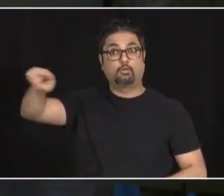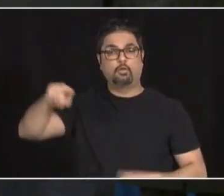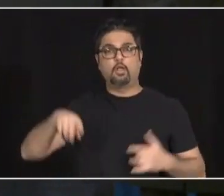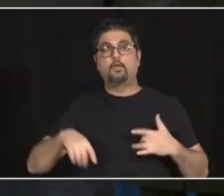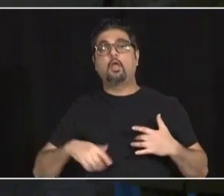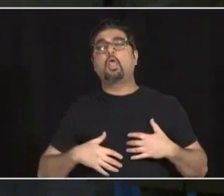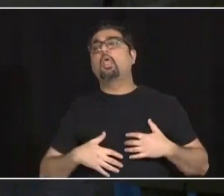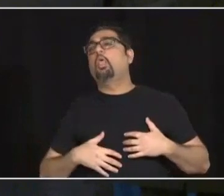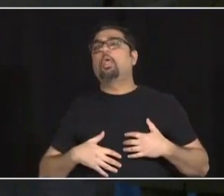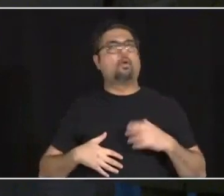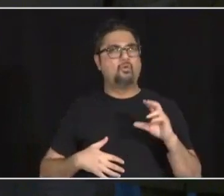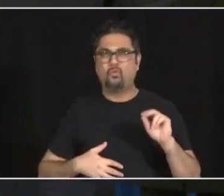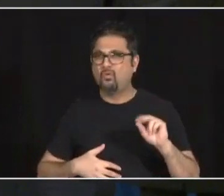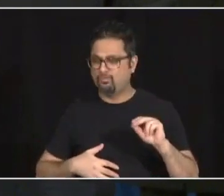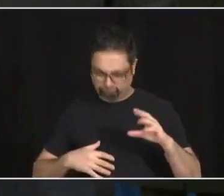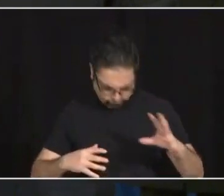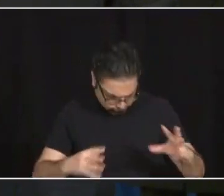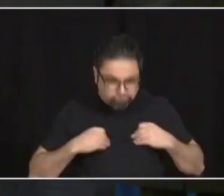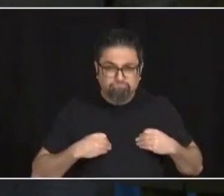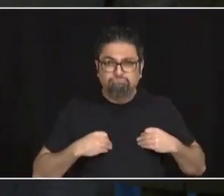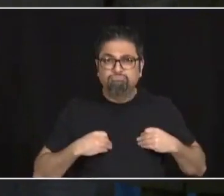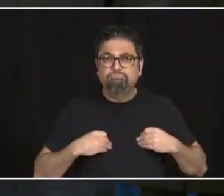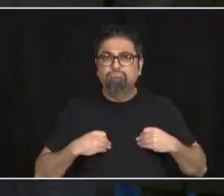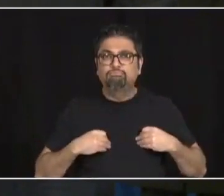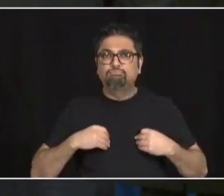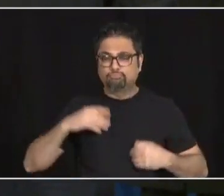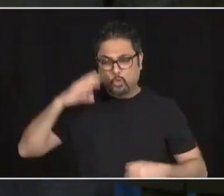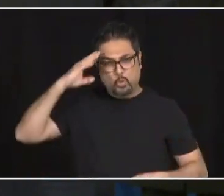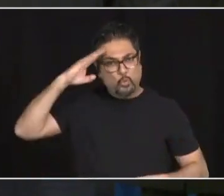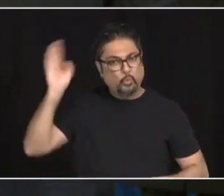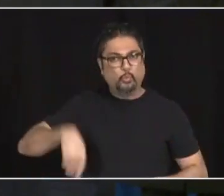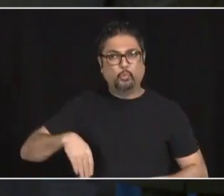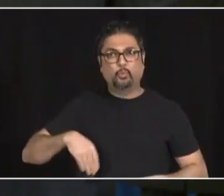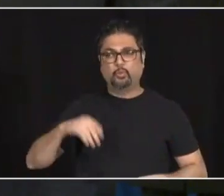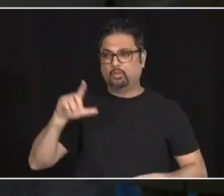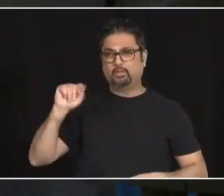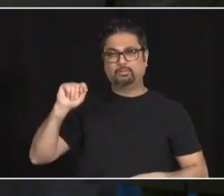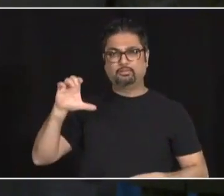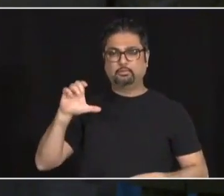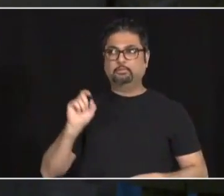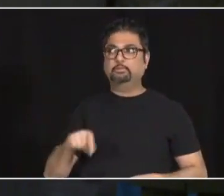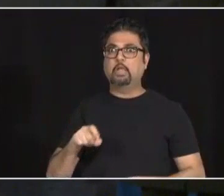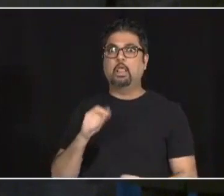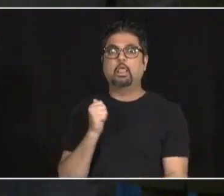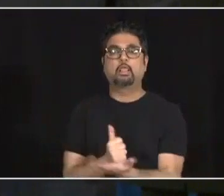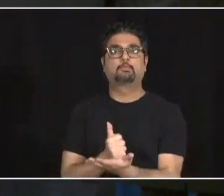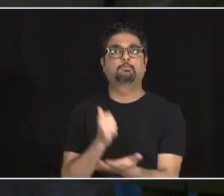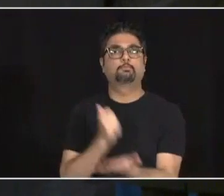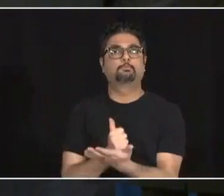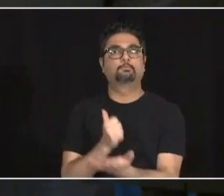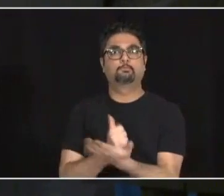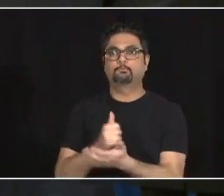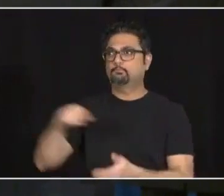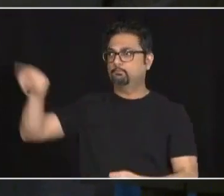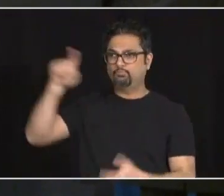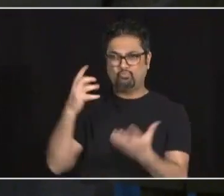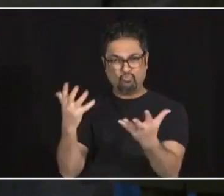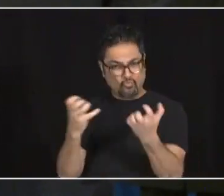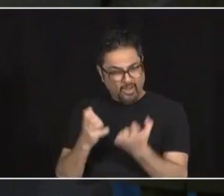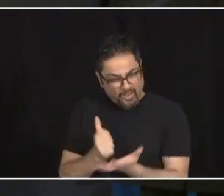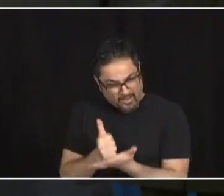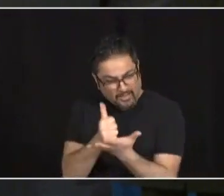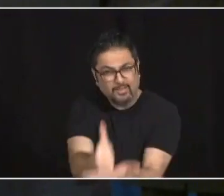this, knowing that there is a need in our long-term care homes. They want to help these very vulnerable citizens as well. So it's a